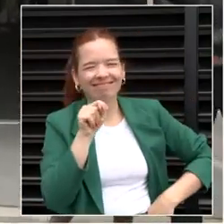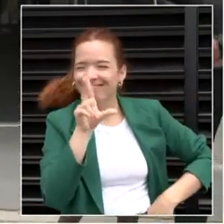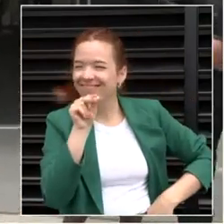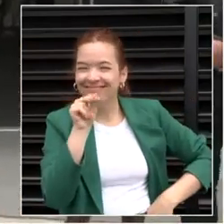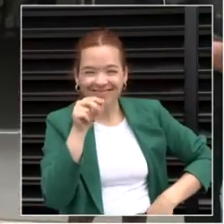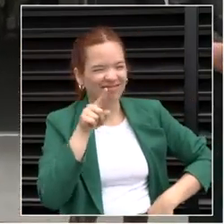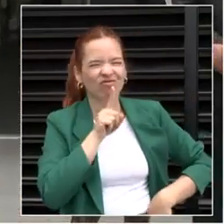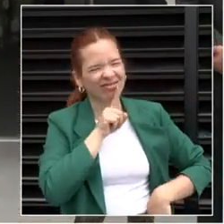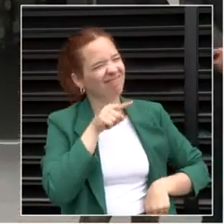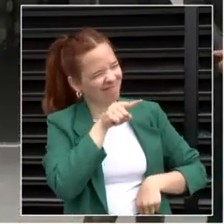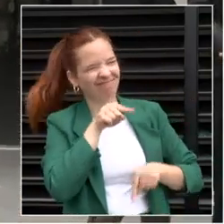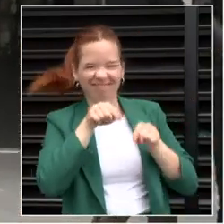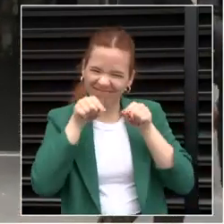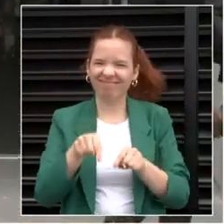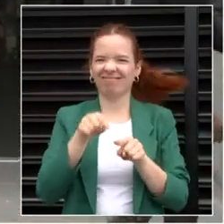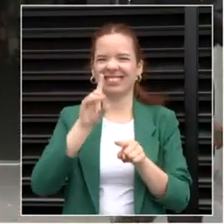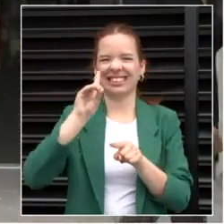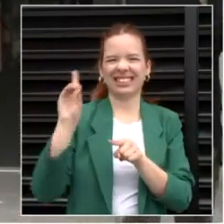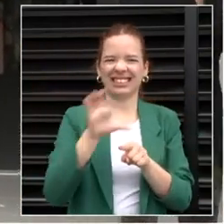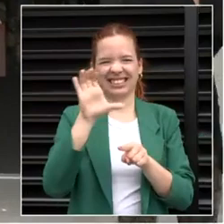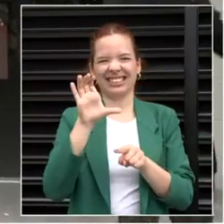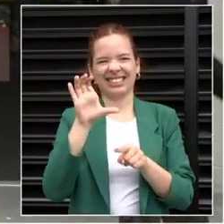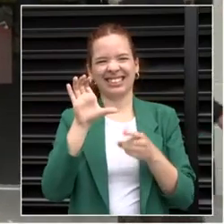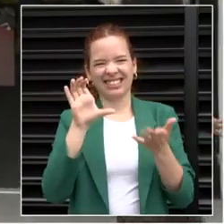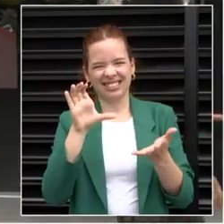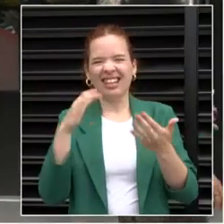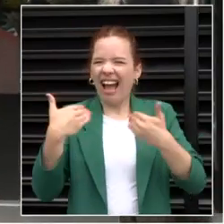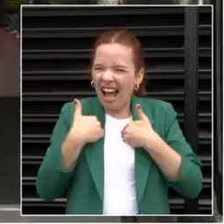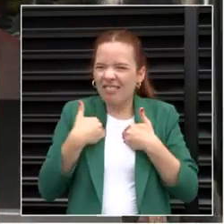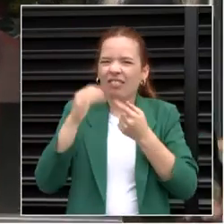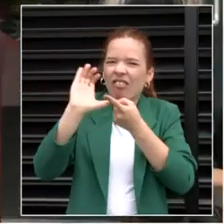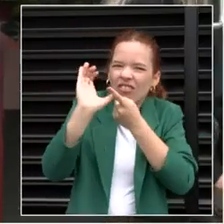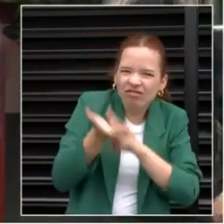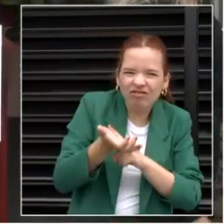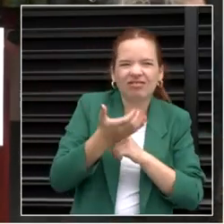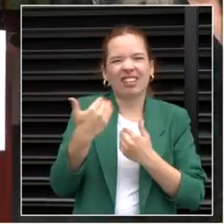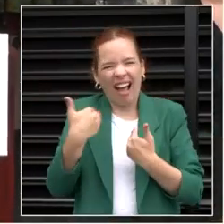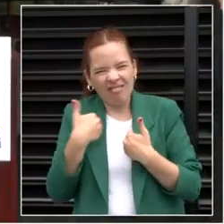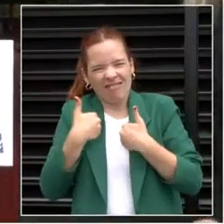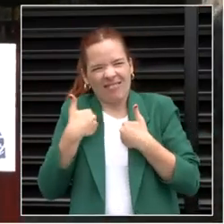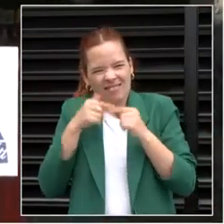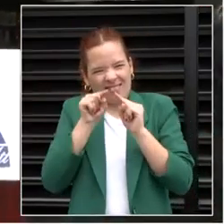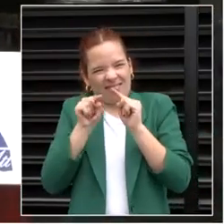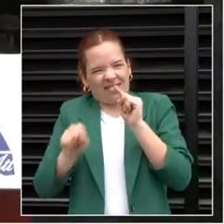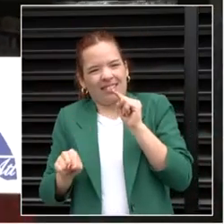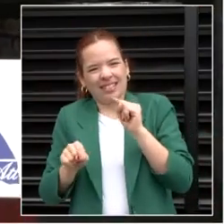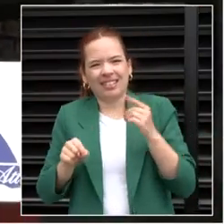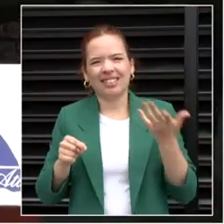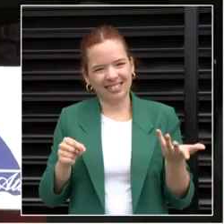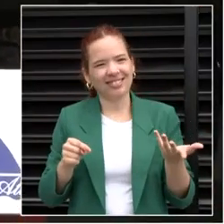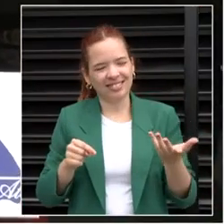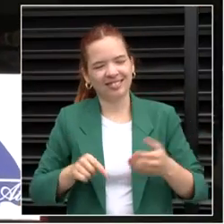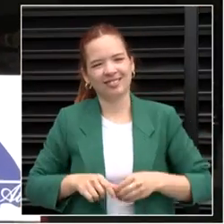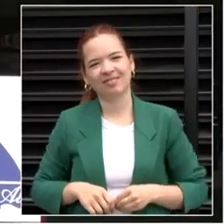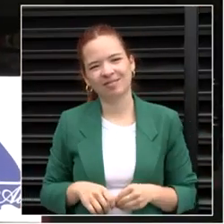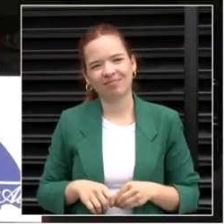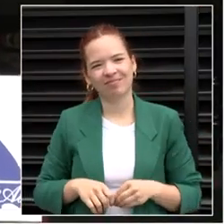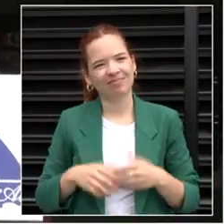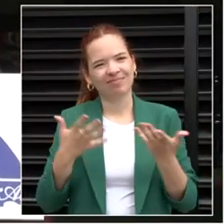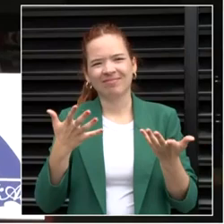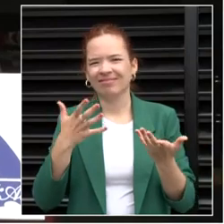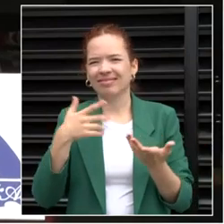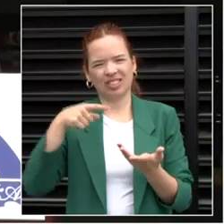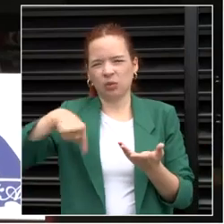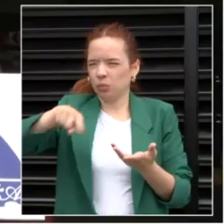with culture and grit and people who love music. And so we